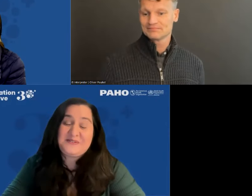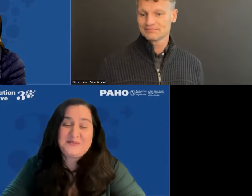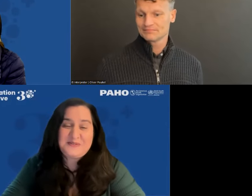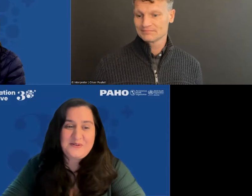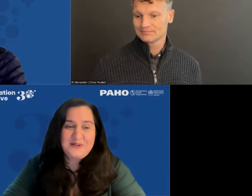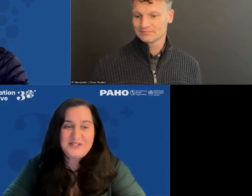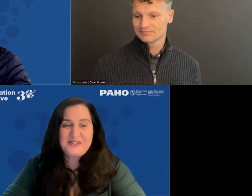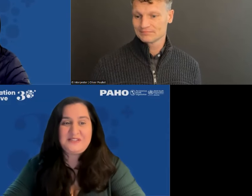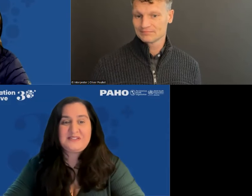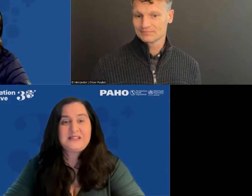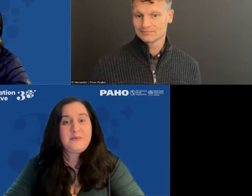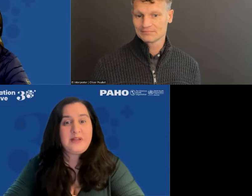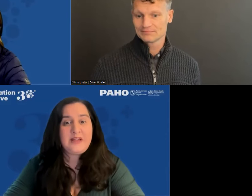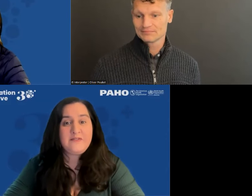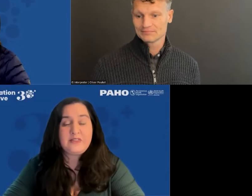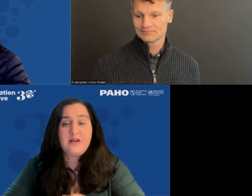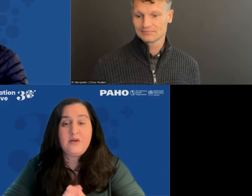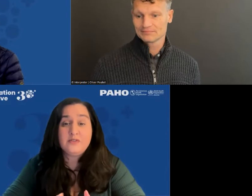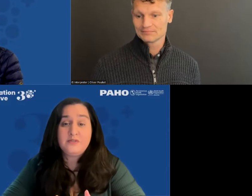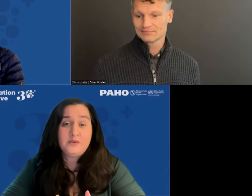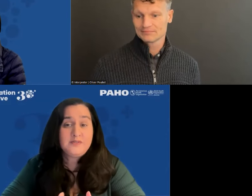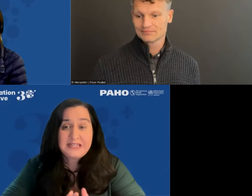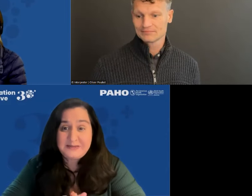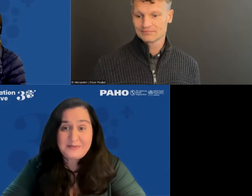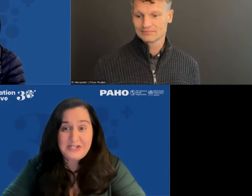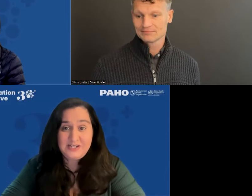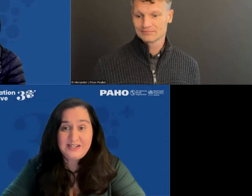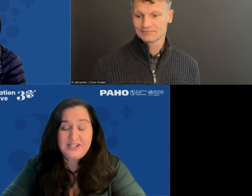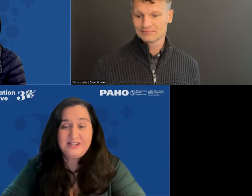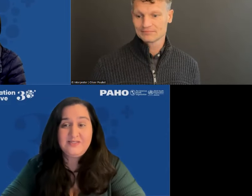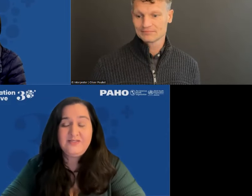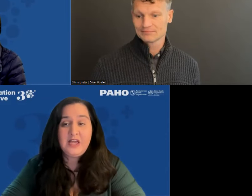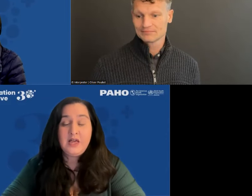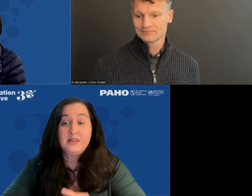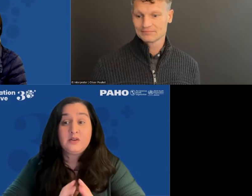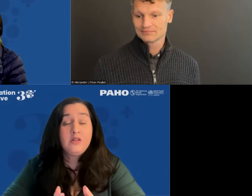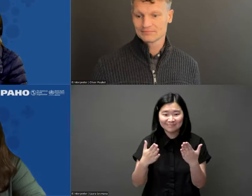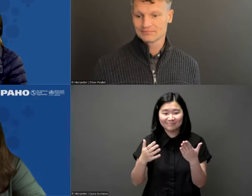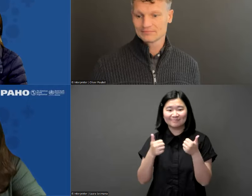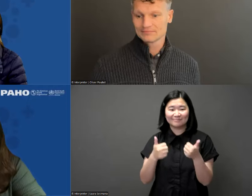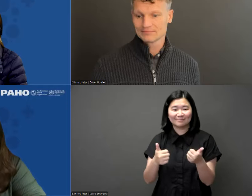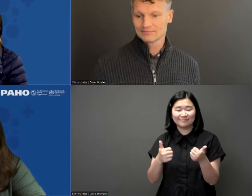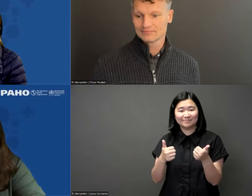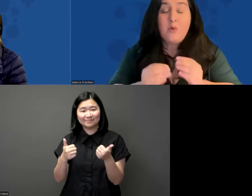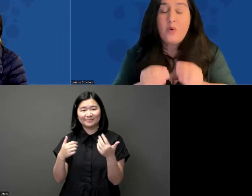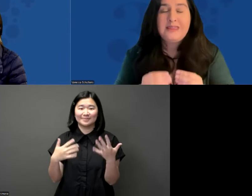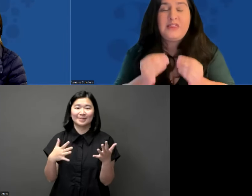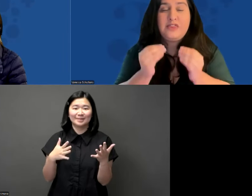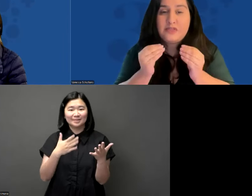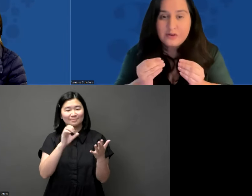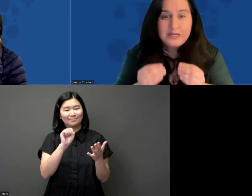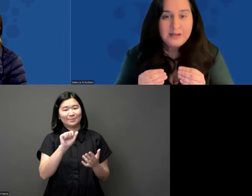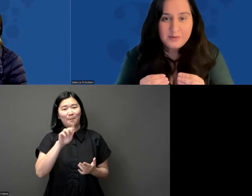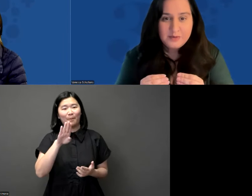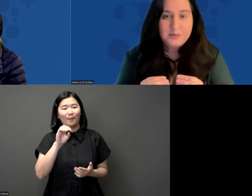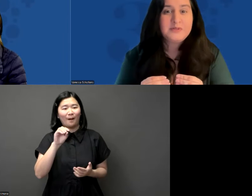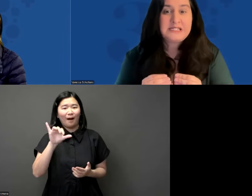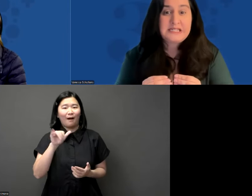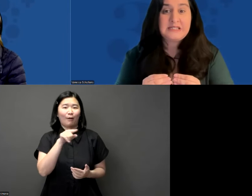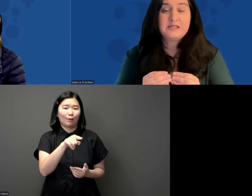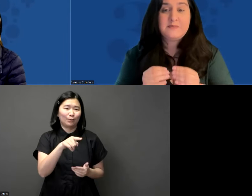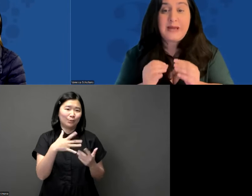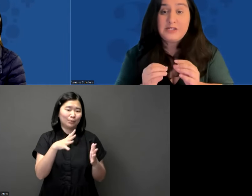Thank you so much, Dr. Saboya, for that overview of the Elimination Initiative. The goal of eliminating more than 30